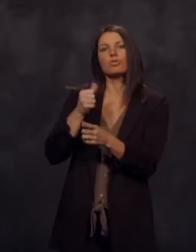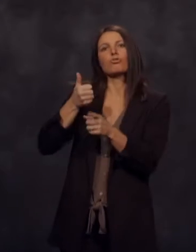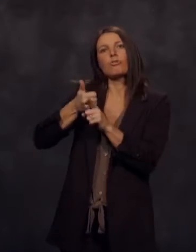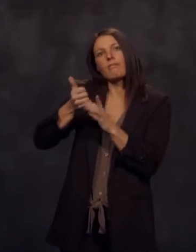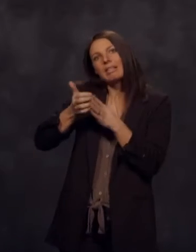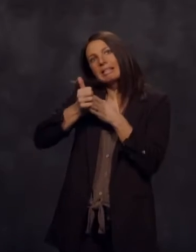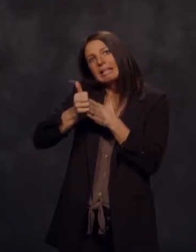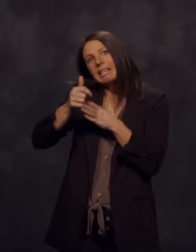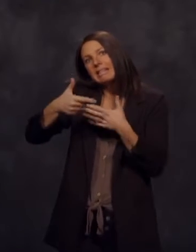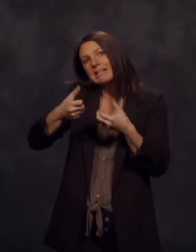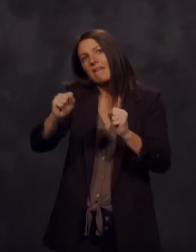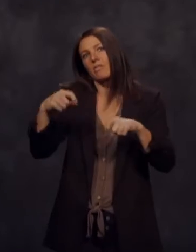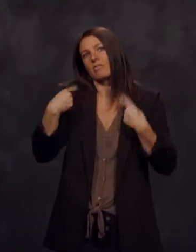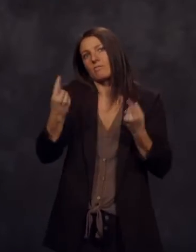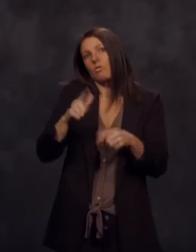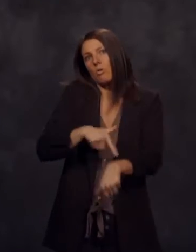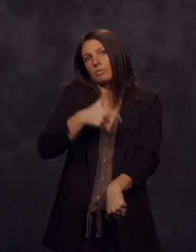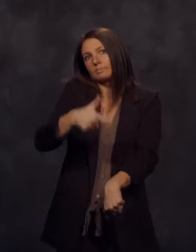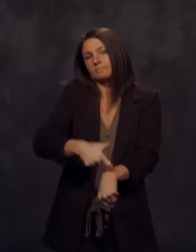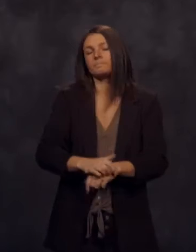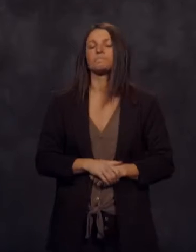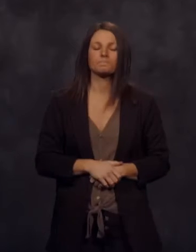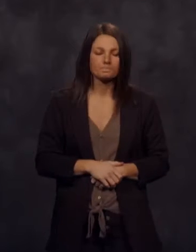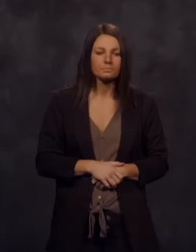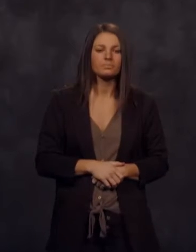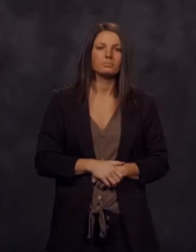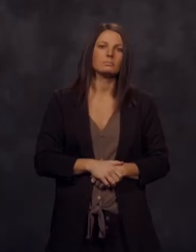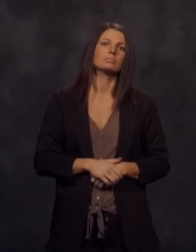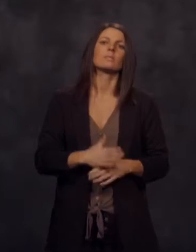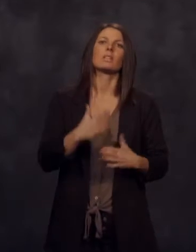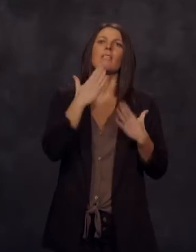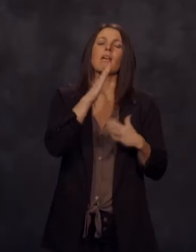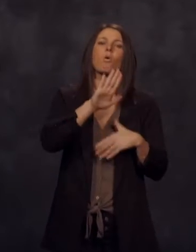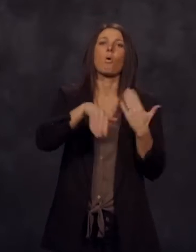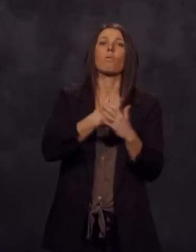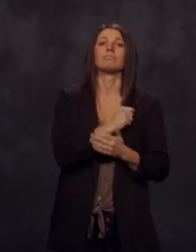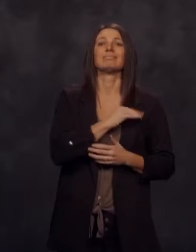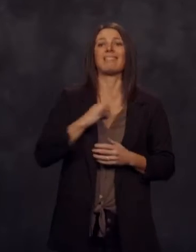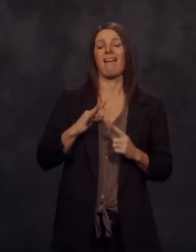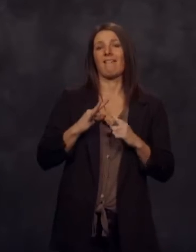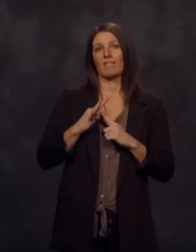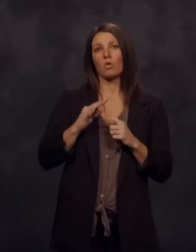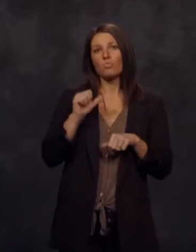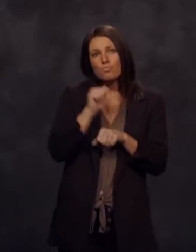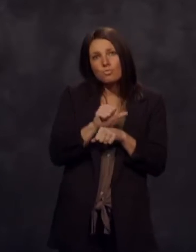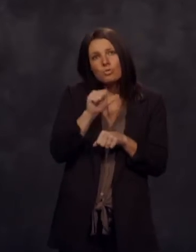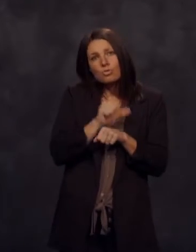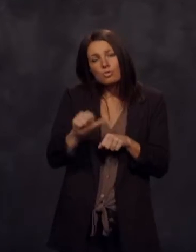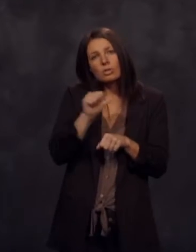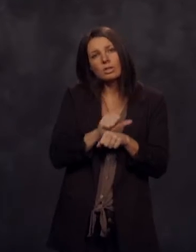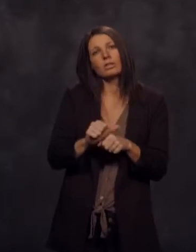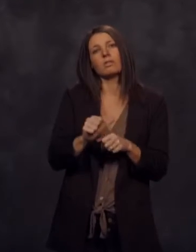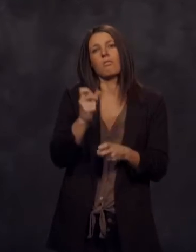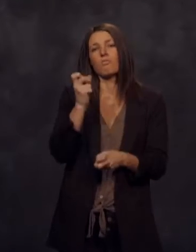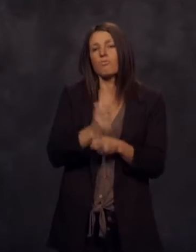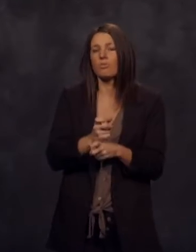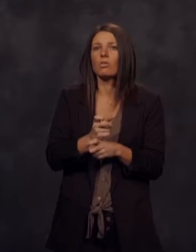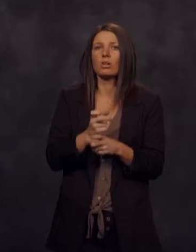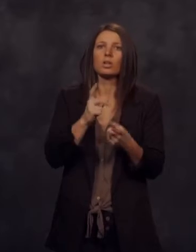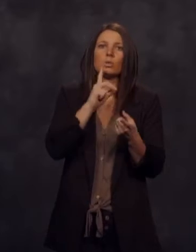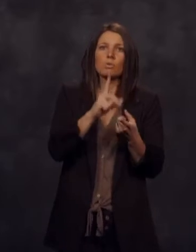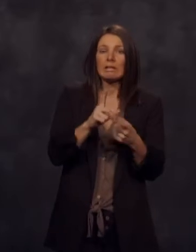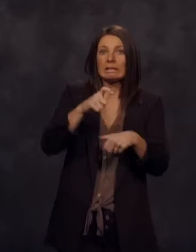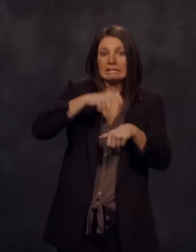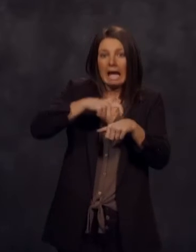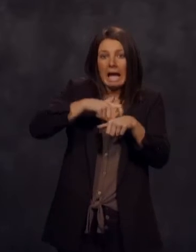this effort for a while. And I also want to thank all of the staff who worked really hard to make this happen, because it was a crunch